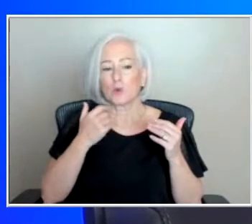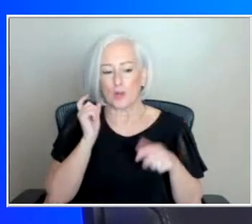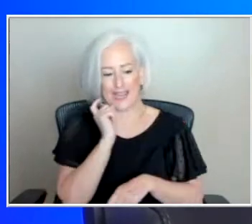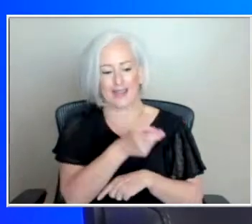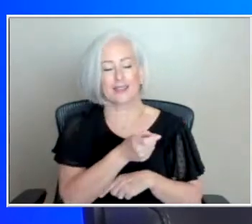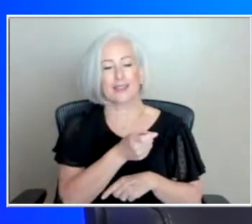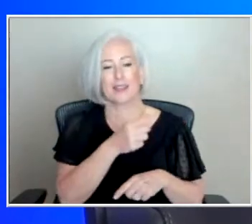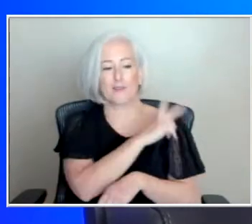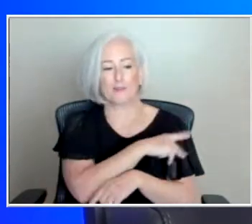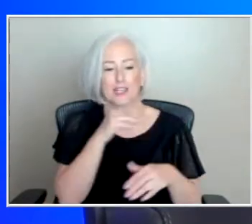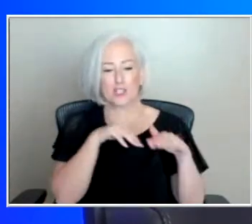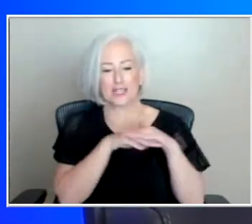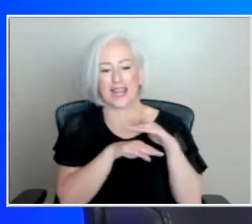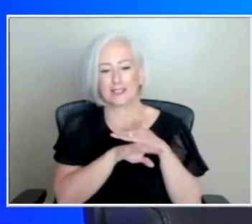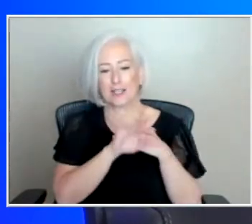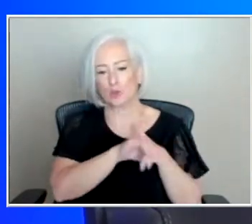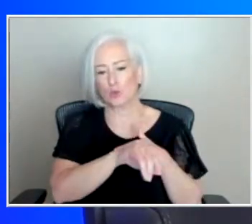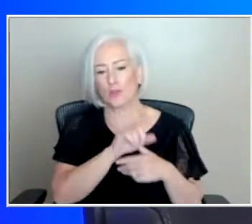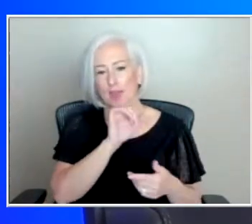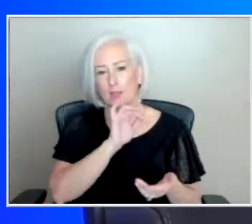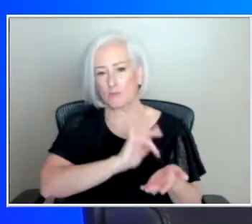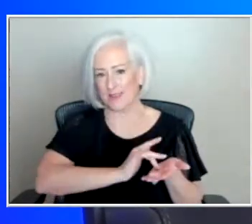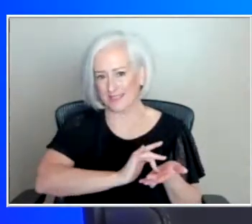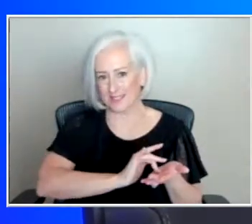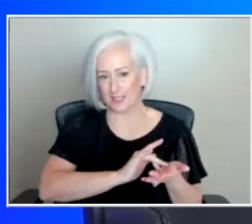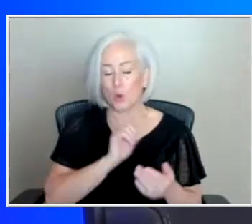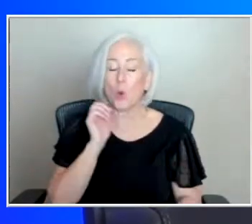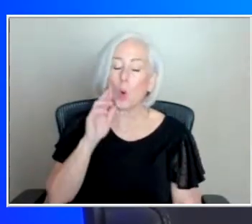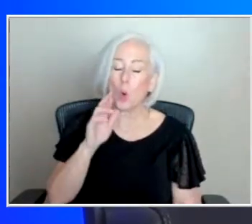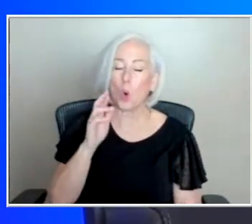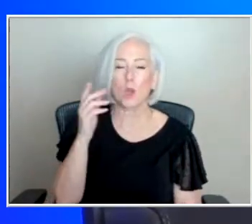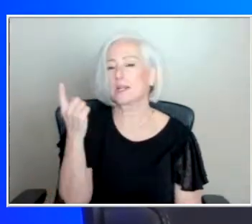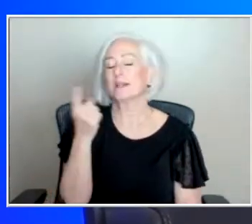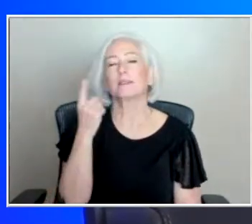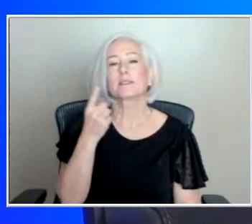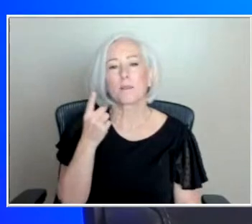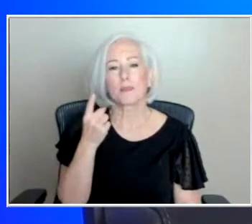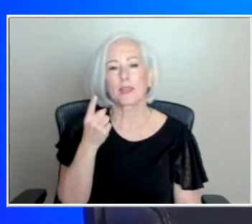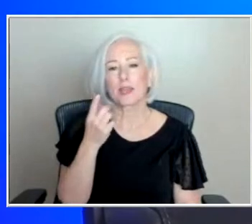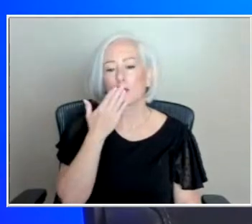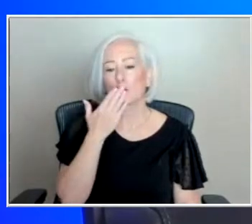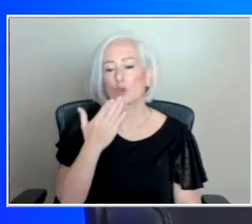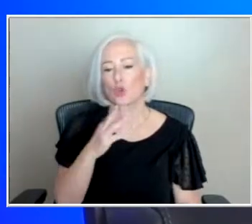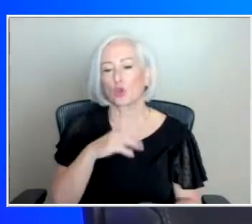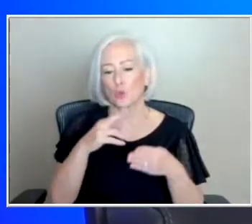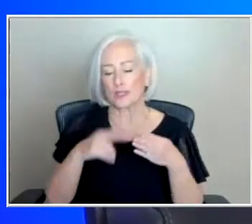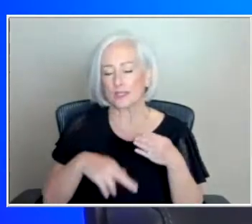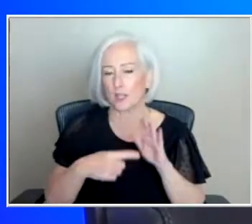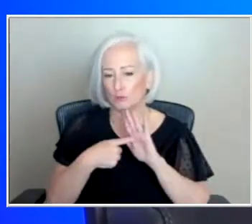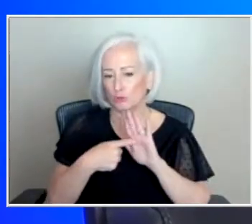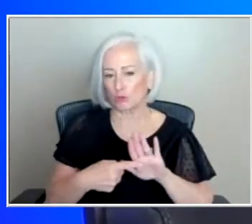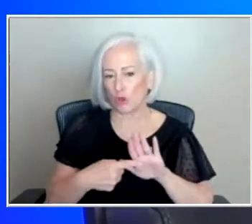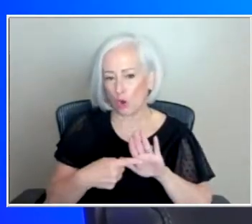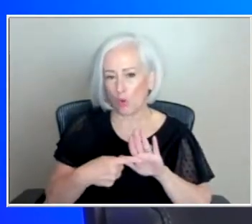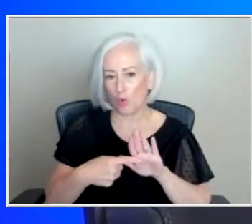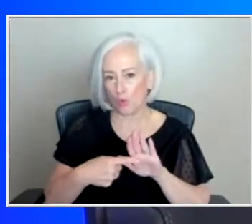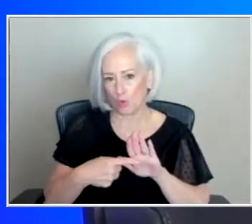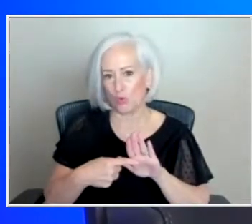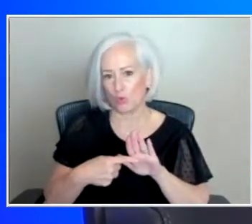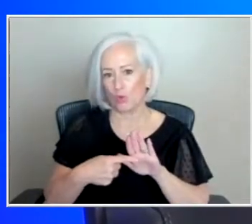drugs, or something that we have some good results that shows that they